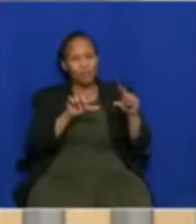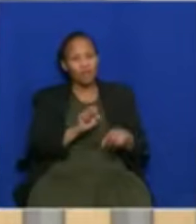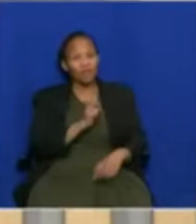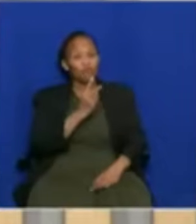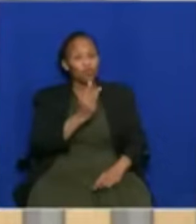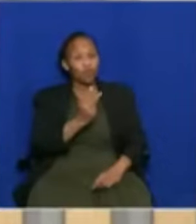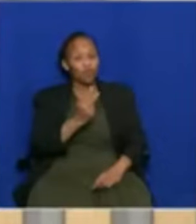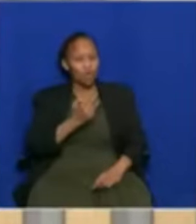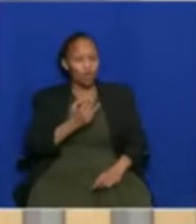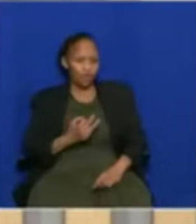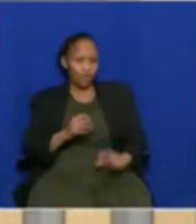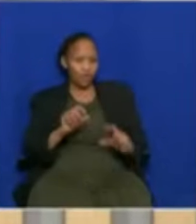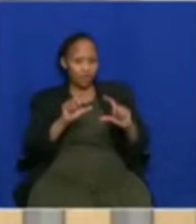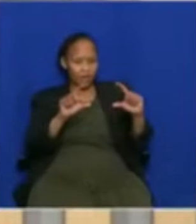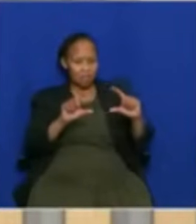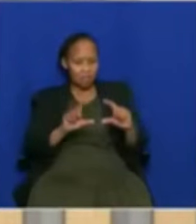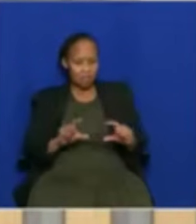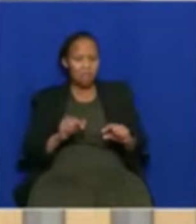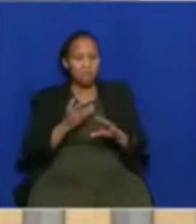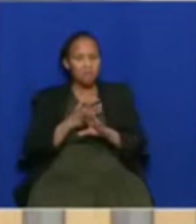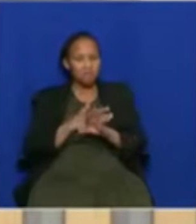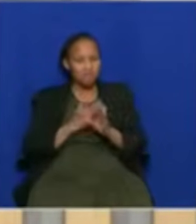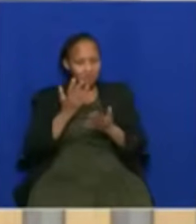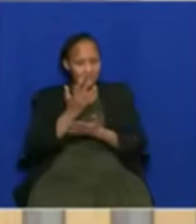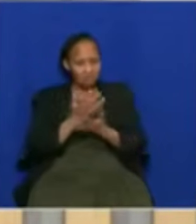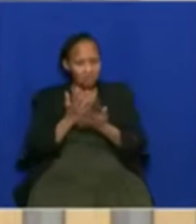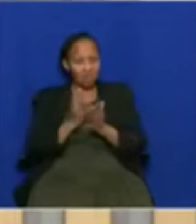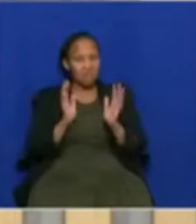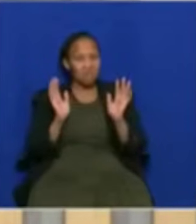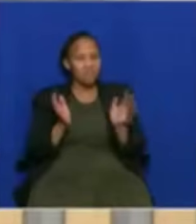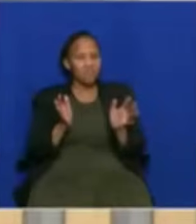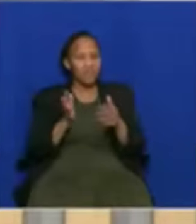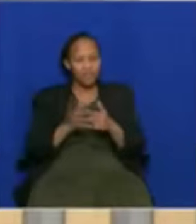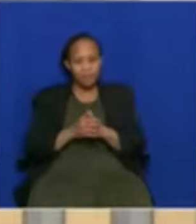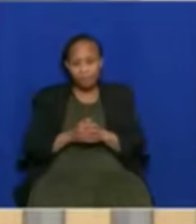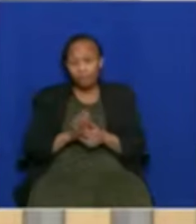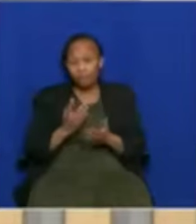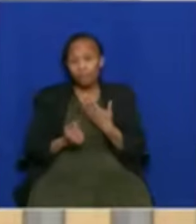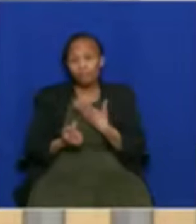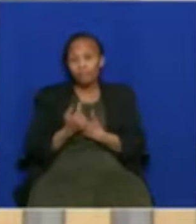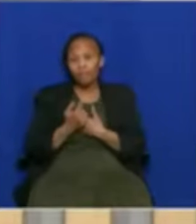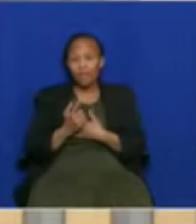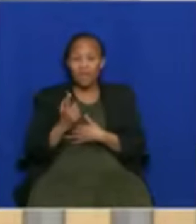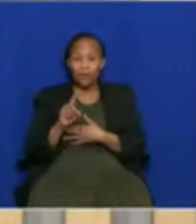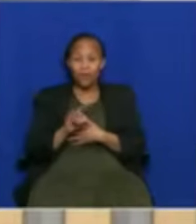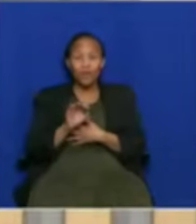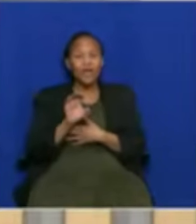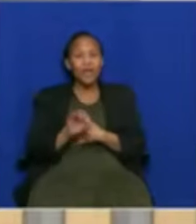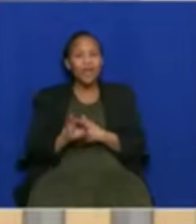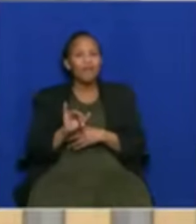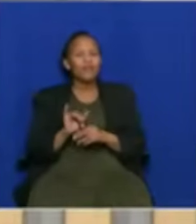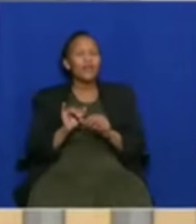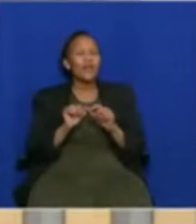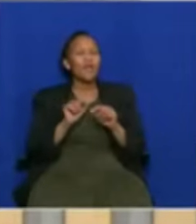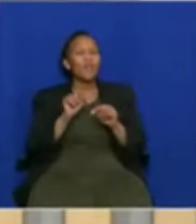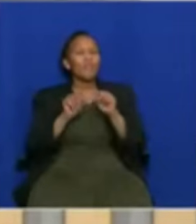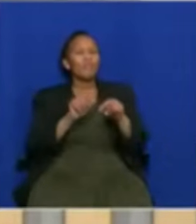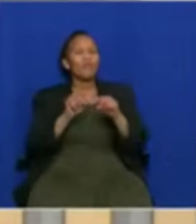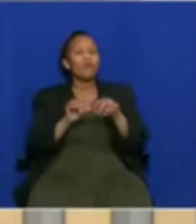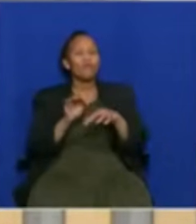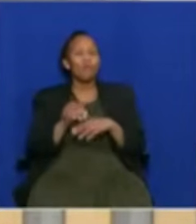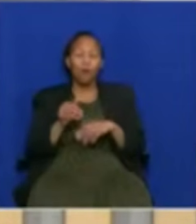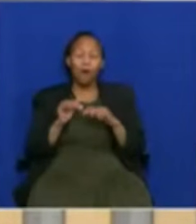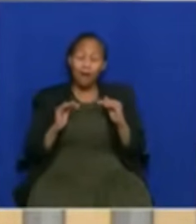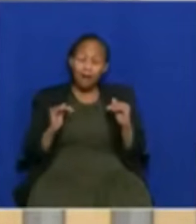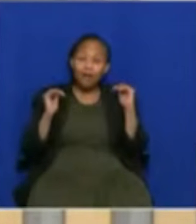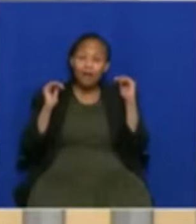on. So here's an allegation of a high-ranking officer involved in